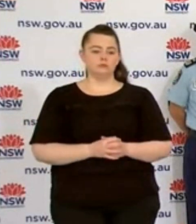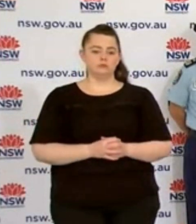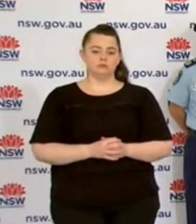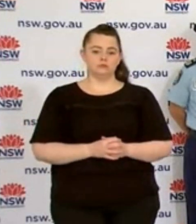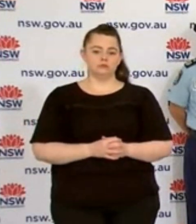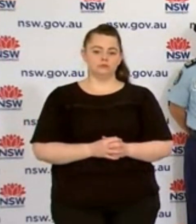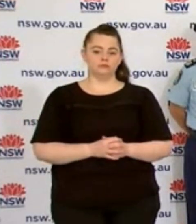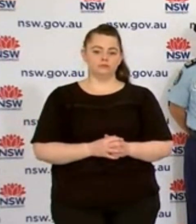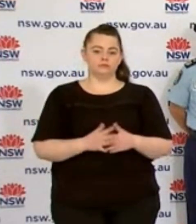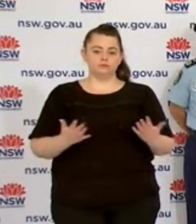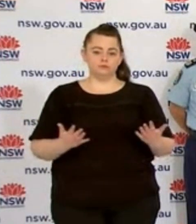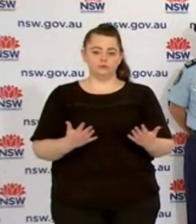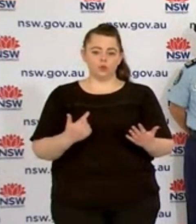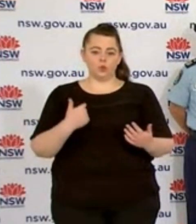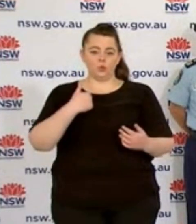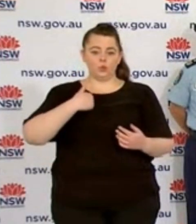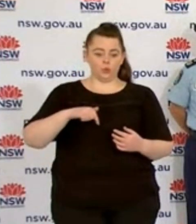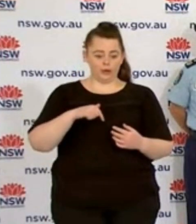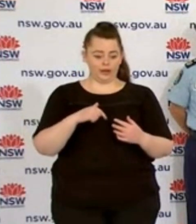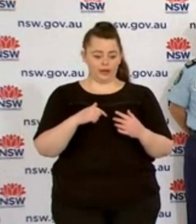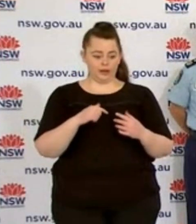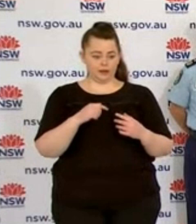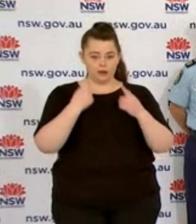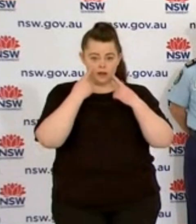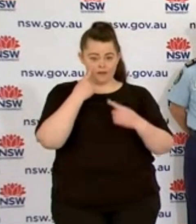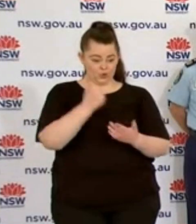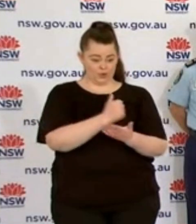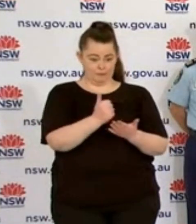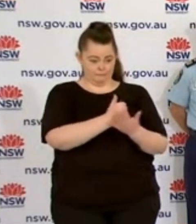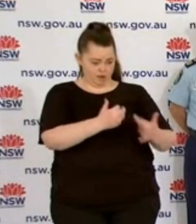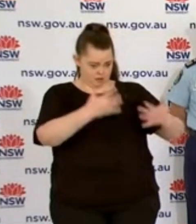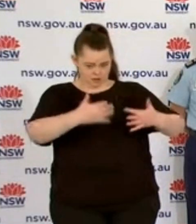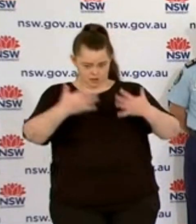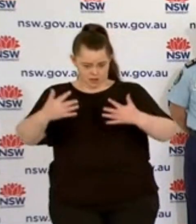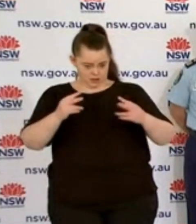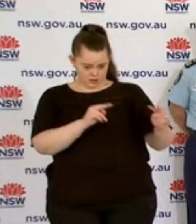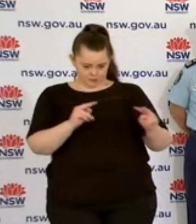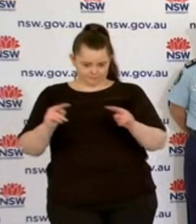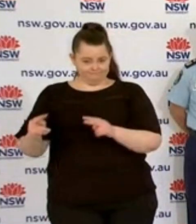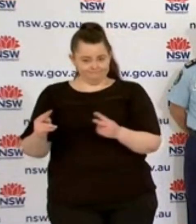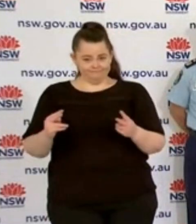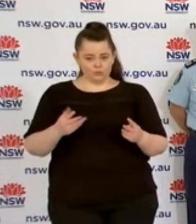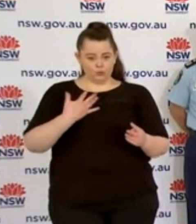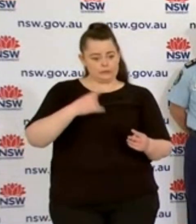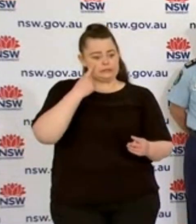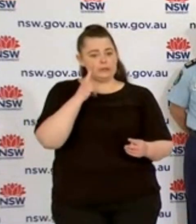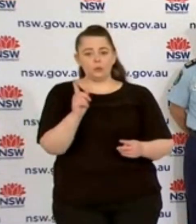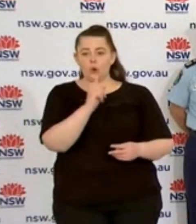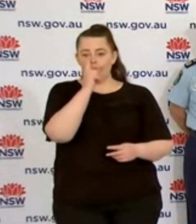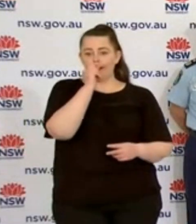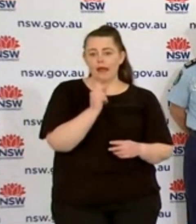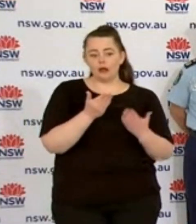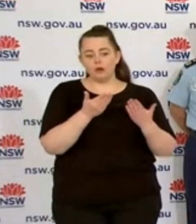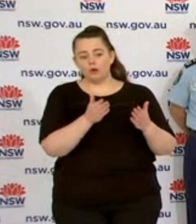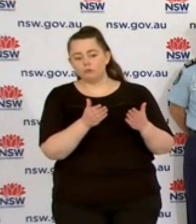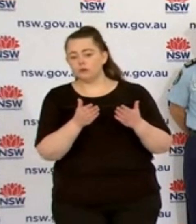what opportunities we can provide our citizens in September and October. As I've said, we cannot expect to live life freely before the outbreak